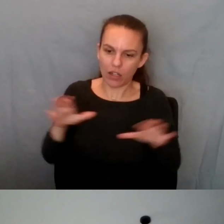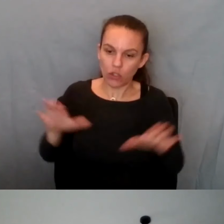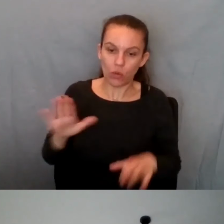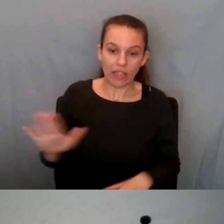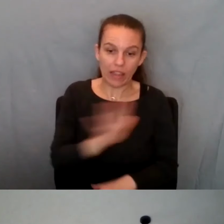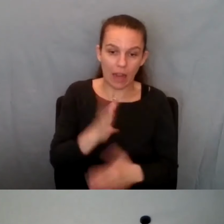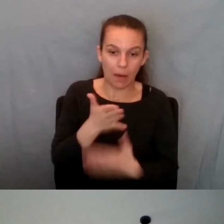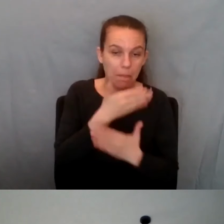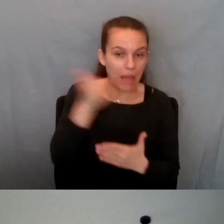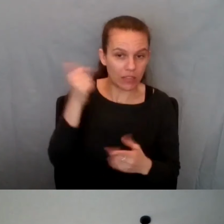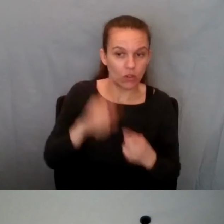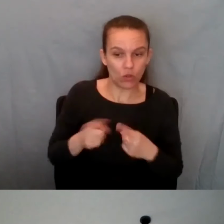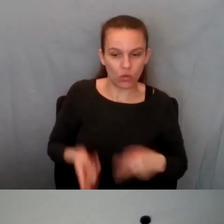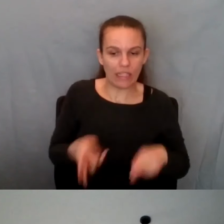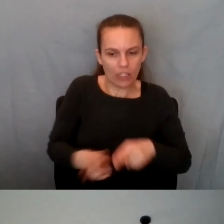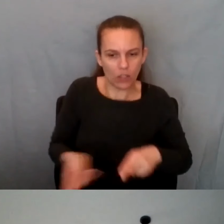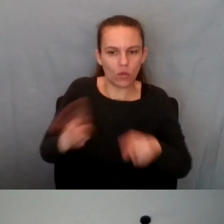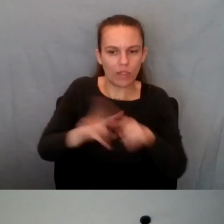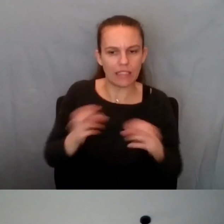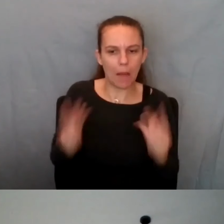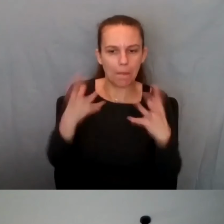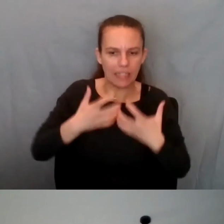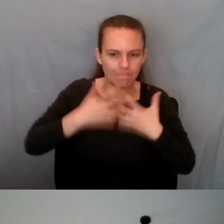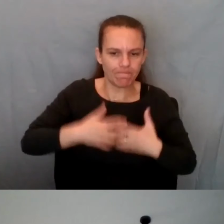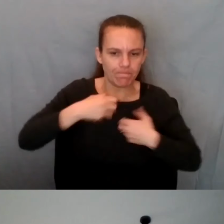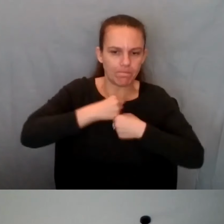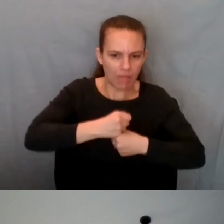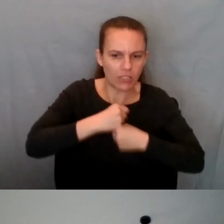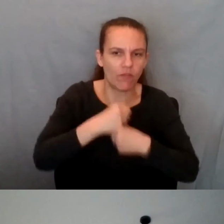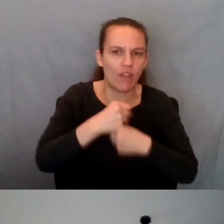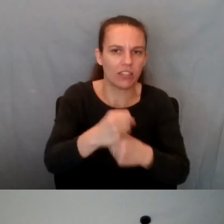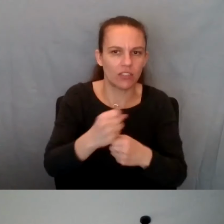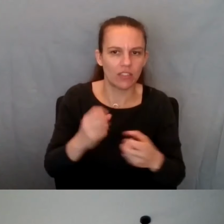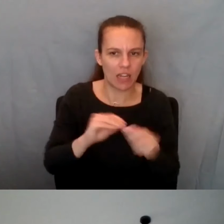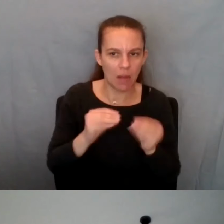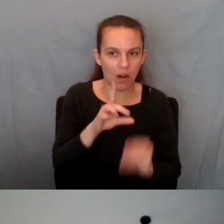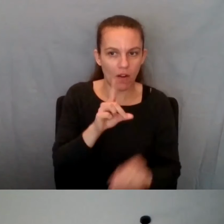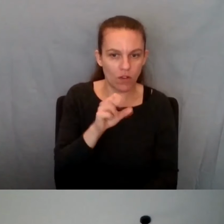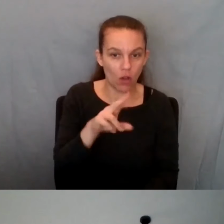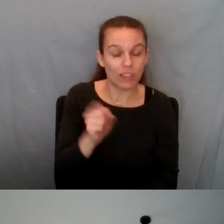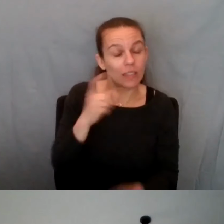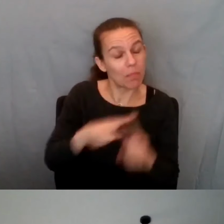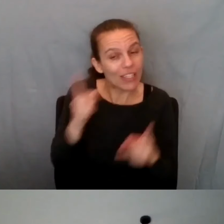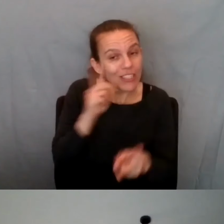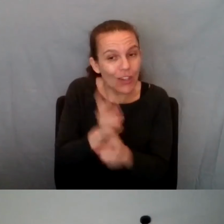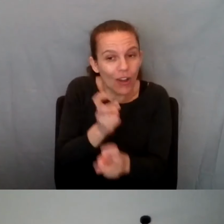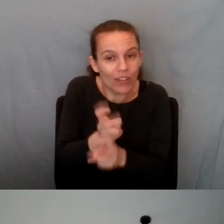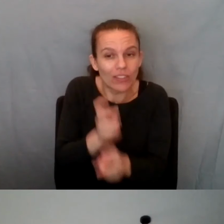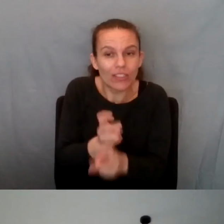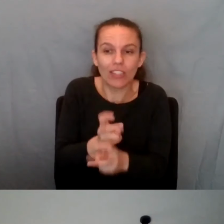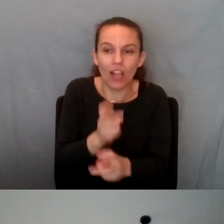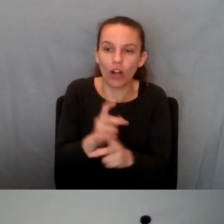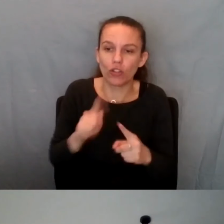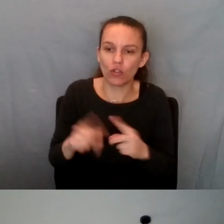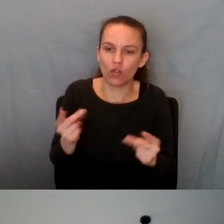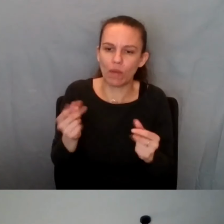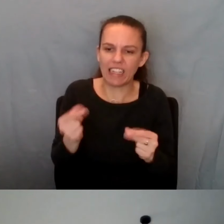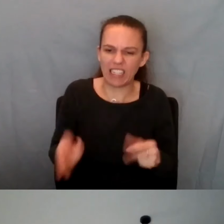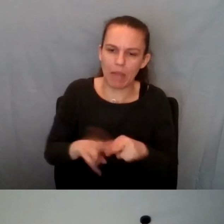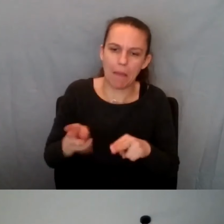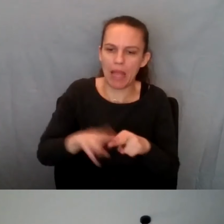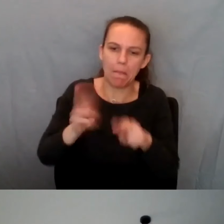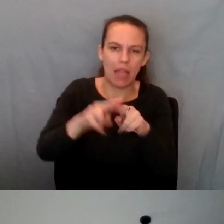manufacturing size and the number of doses, but it is tricky. It is tricky to quickly ramp up